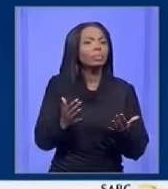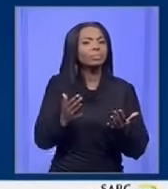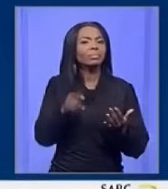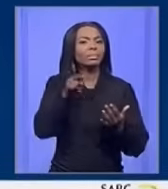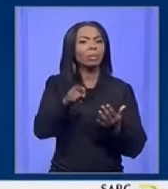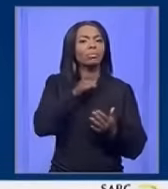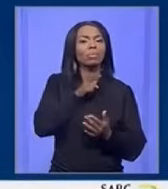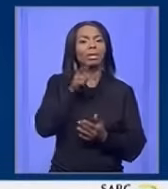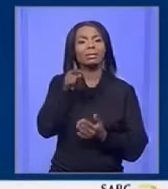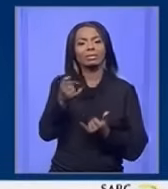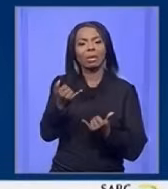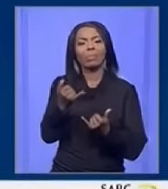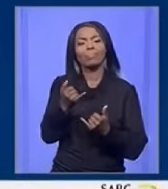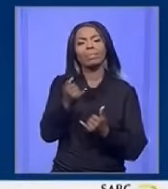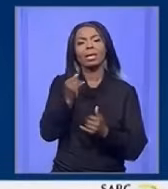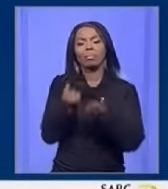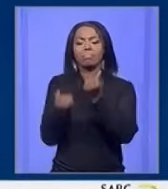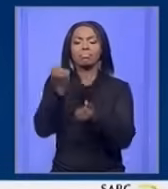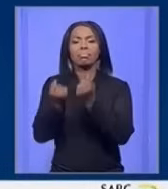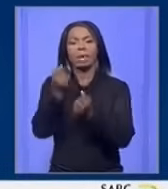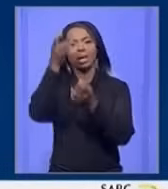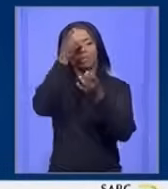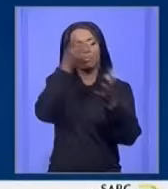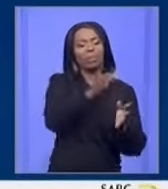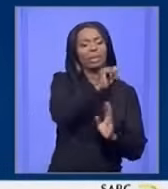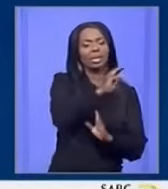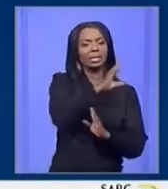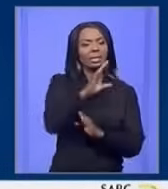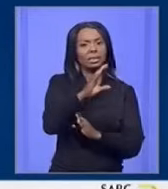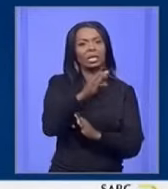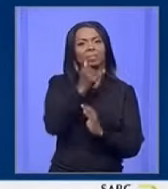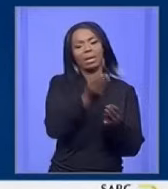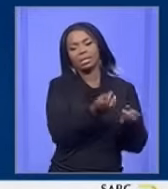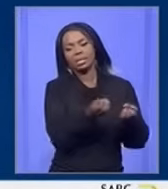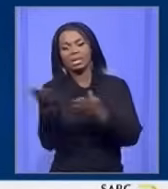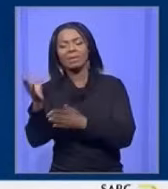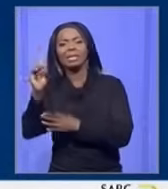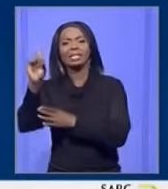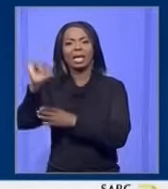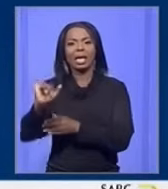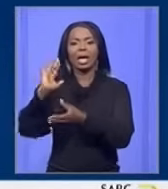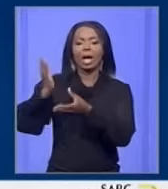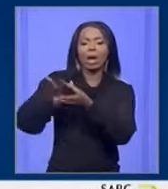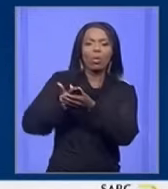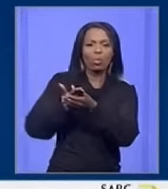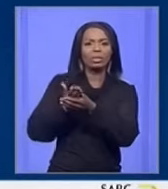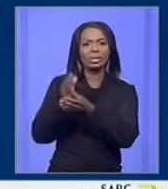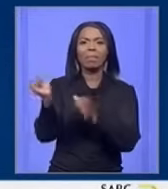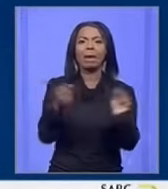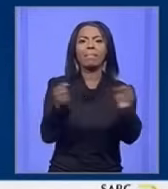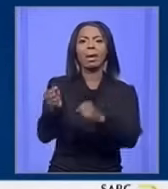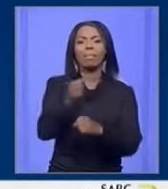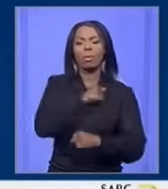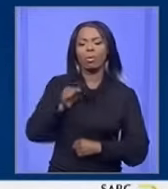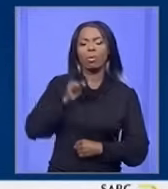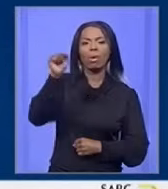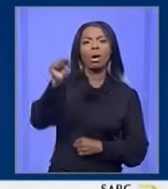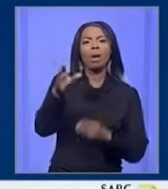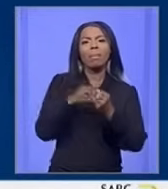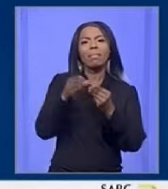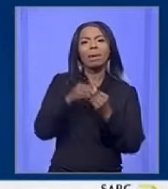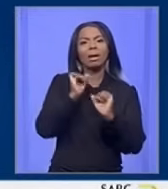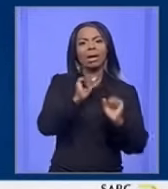gore kgorotsheko ya molaotheo e laele ANC go fa DA direkoto tša yona tša go thwalana ka sepitša